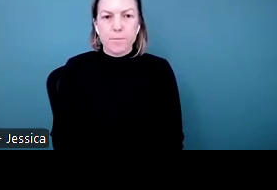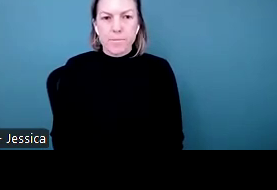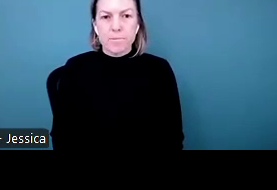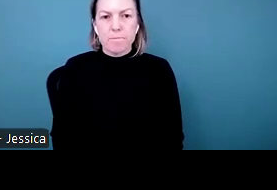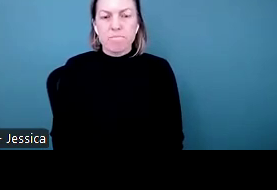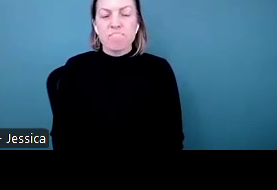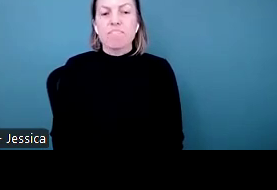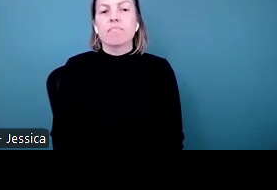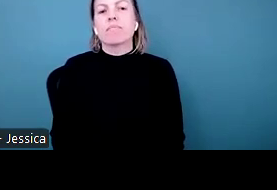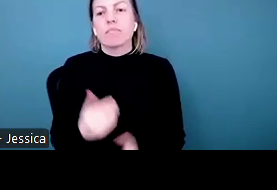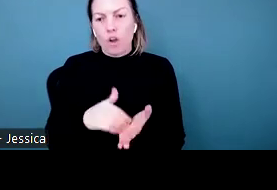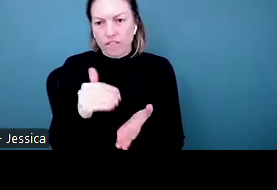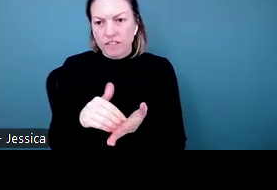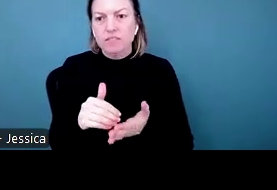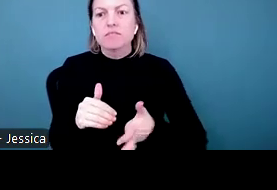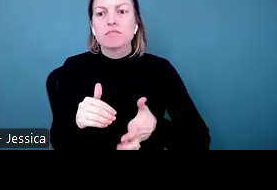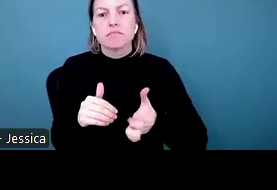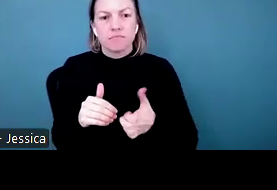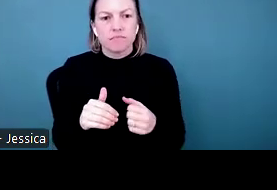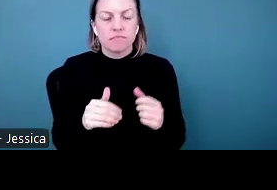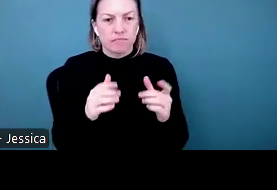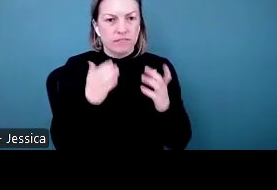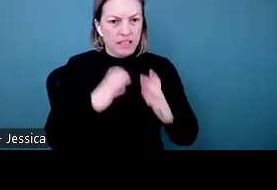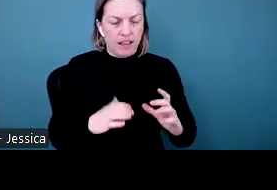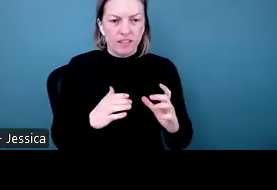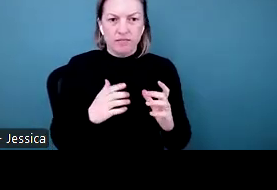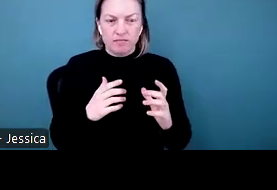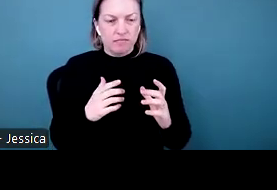oftentimes they have their most pressing issue, and we,